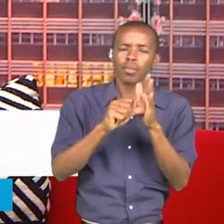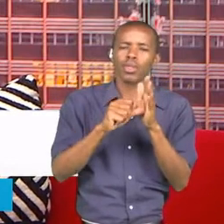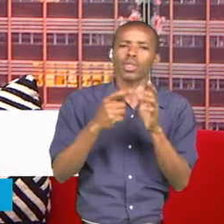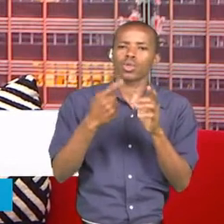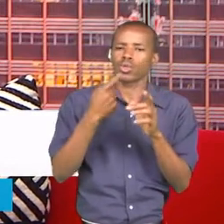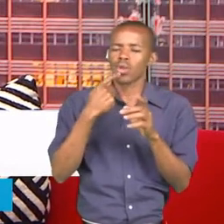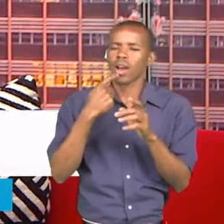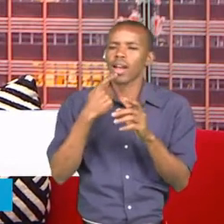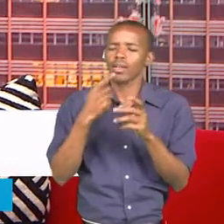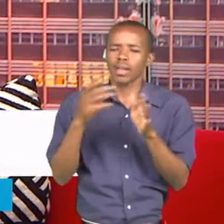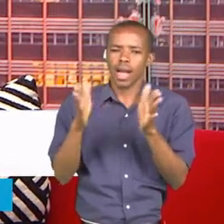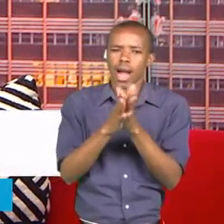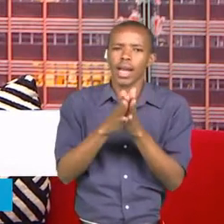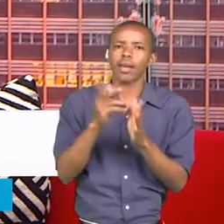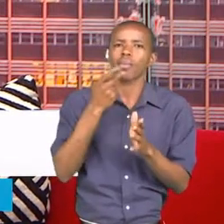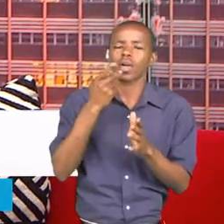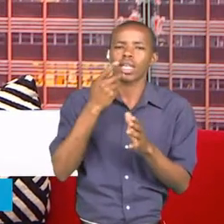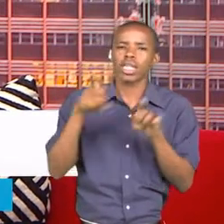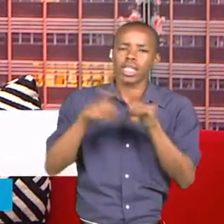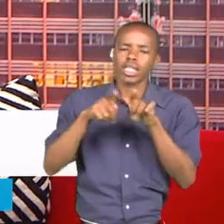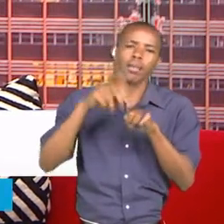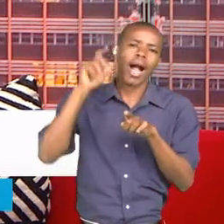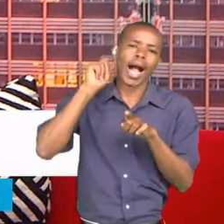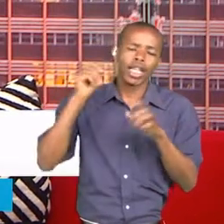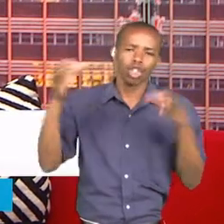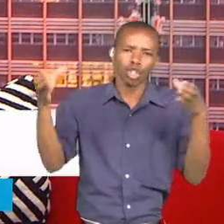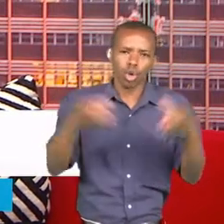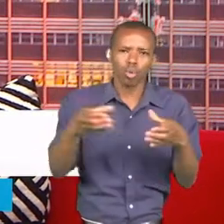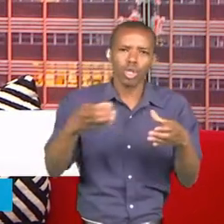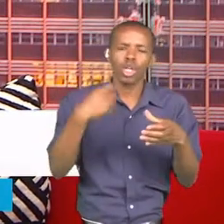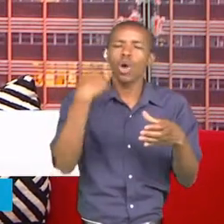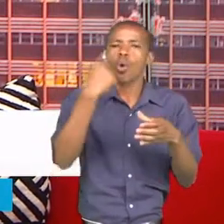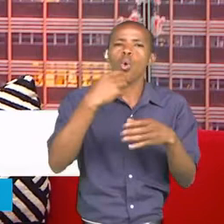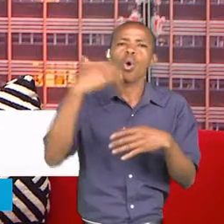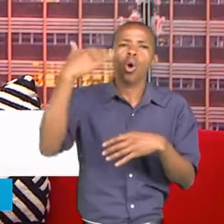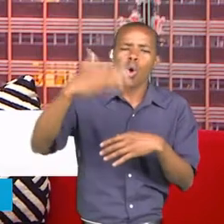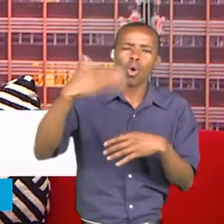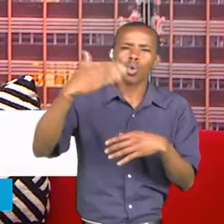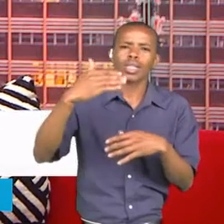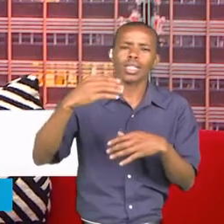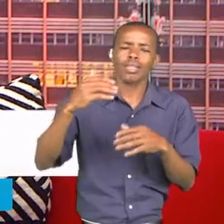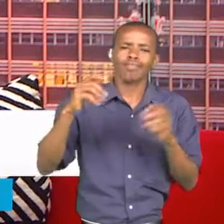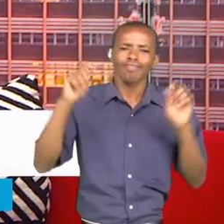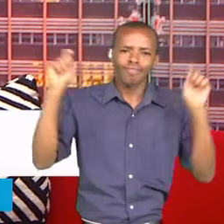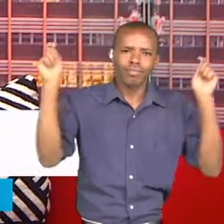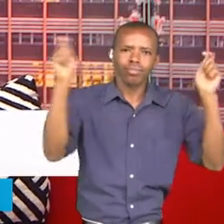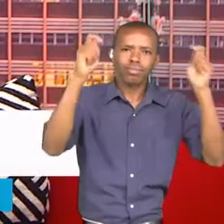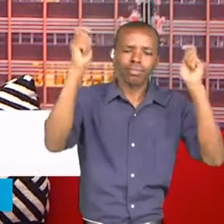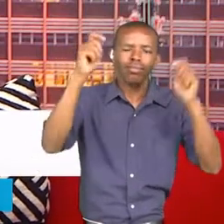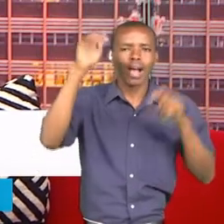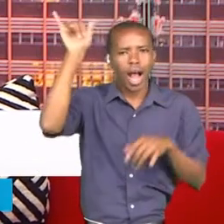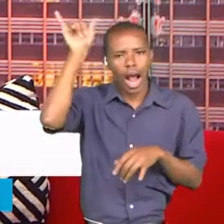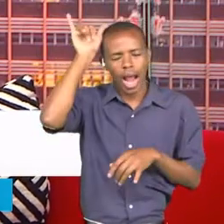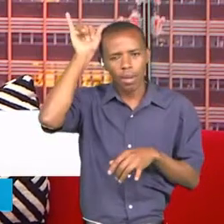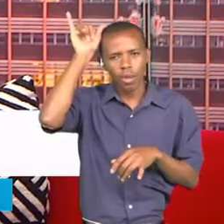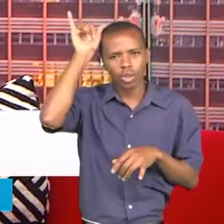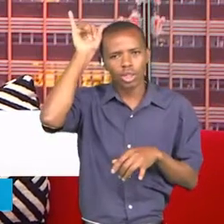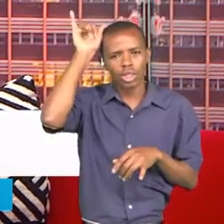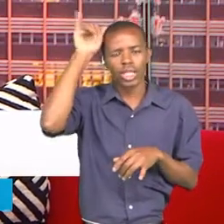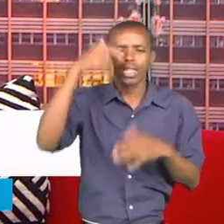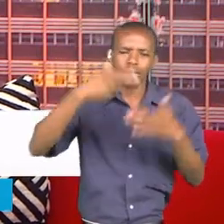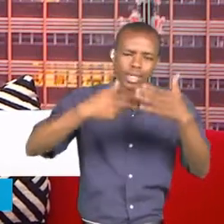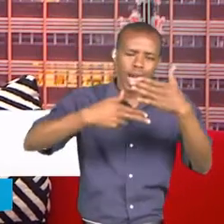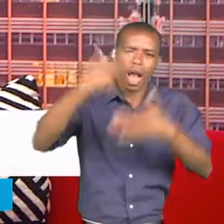Pokot and pockets of the Kalenjin community, who are usually cattle rustle each other, and the level of distrust is very, very